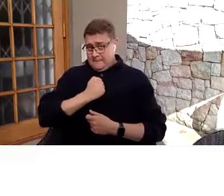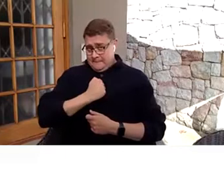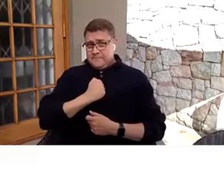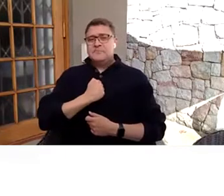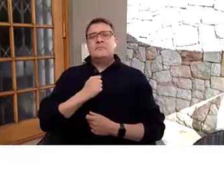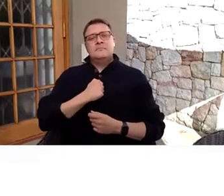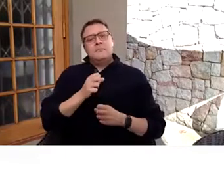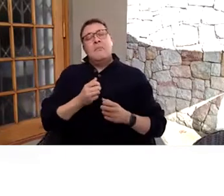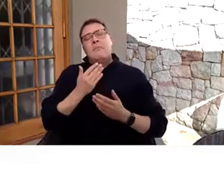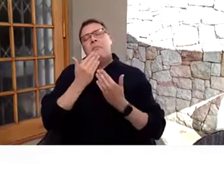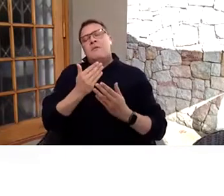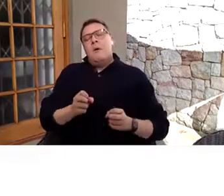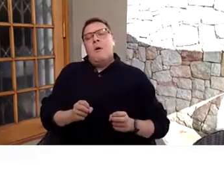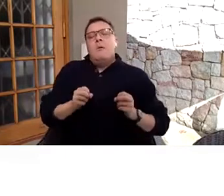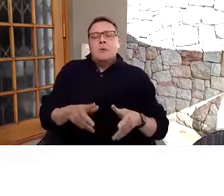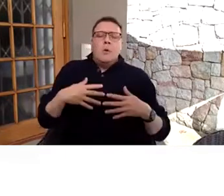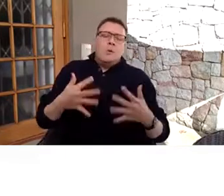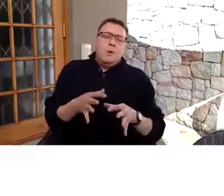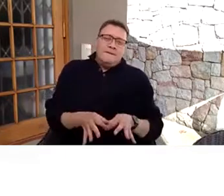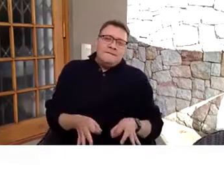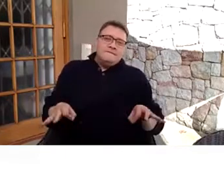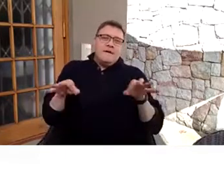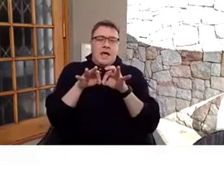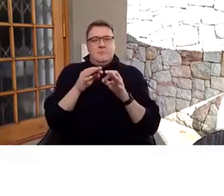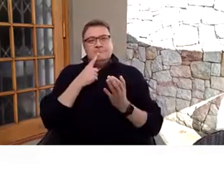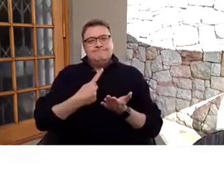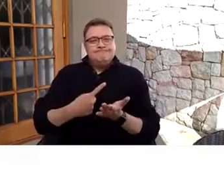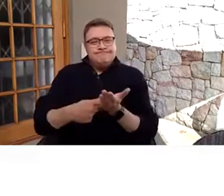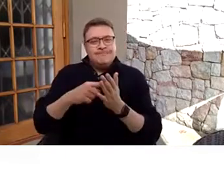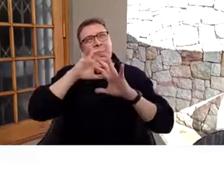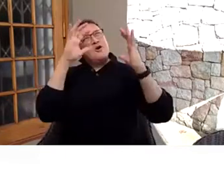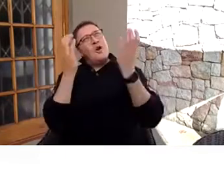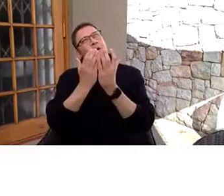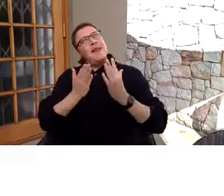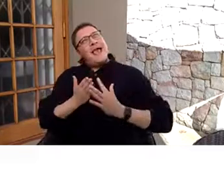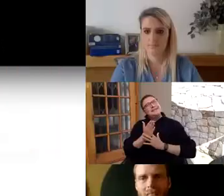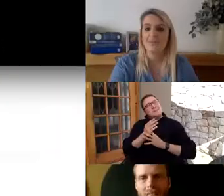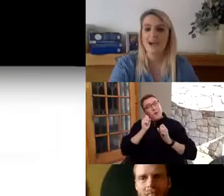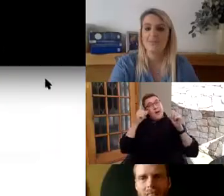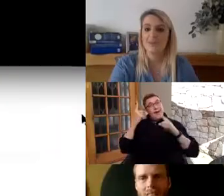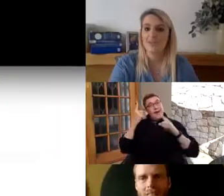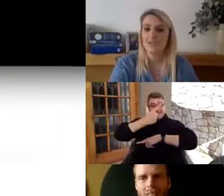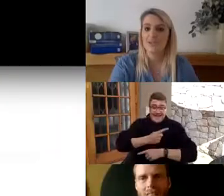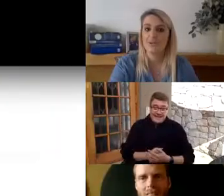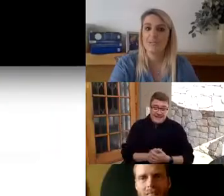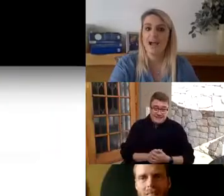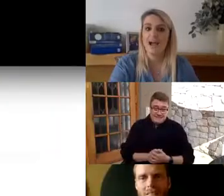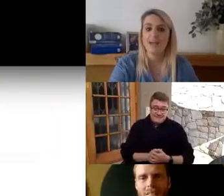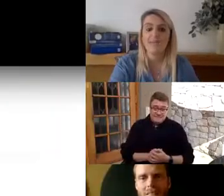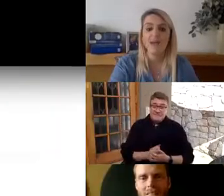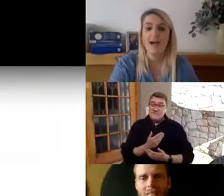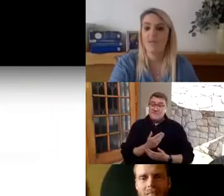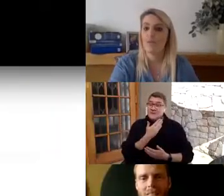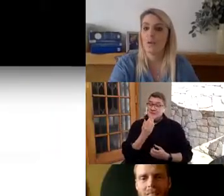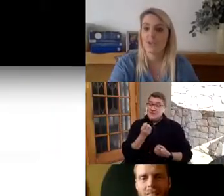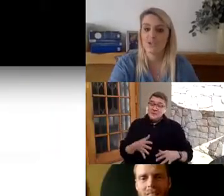talk about these valuable features with you this Global Accessibility Awareness Day. So without further ado, if